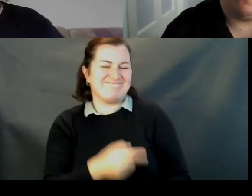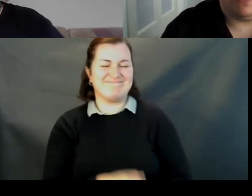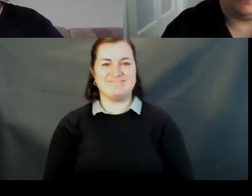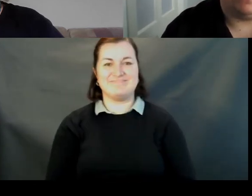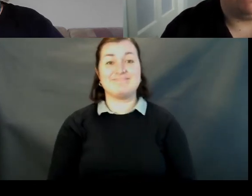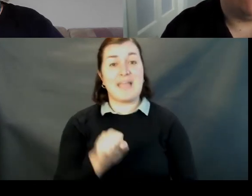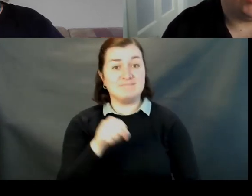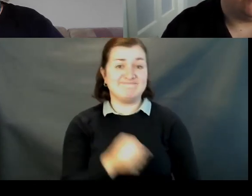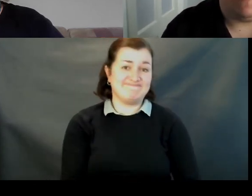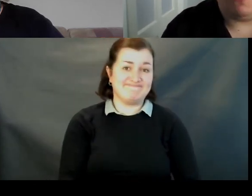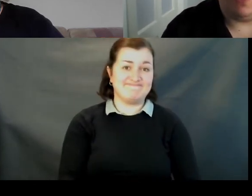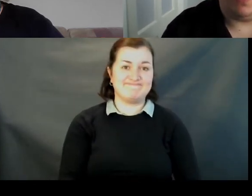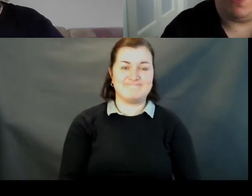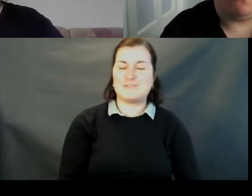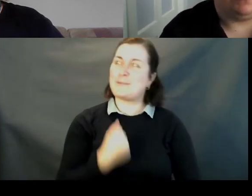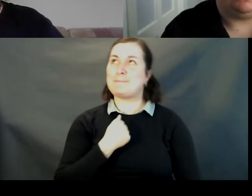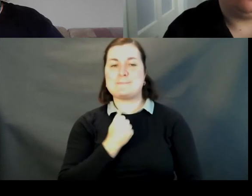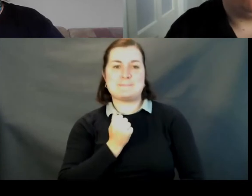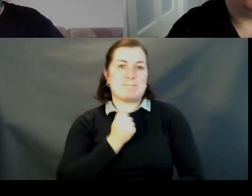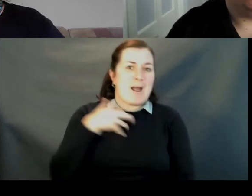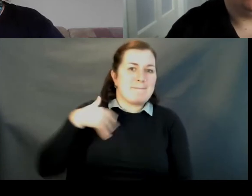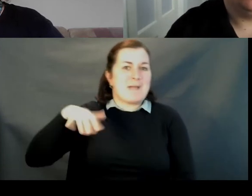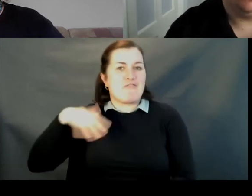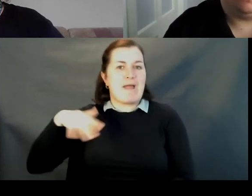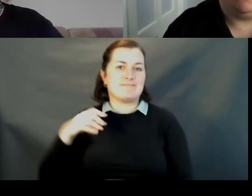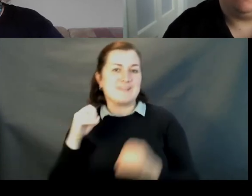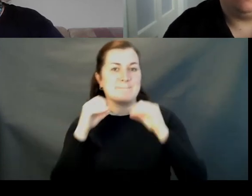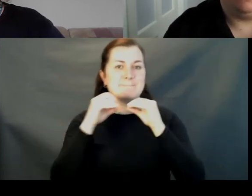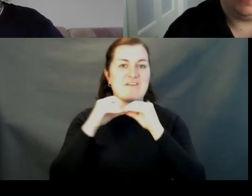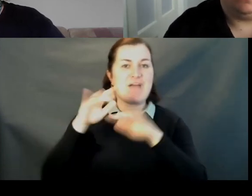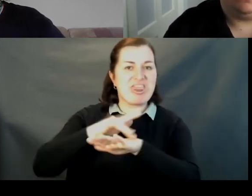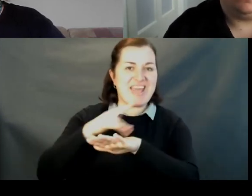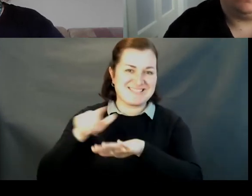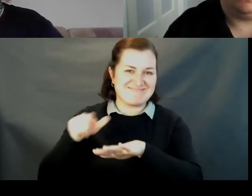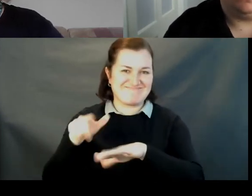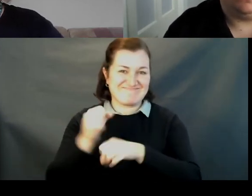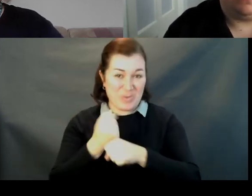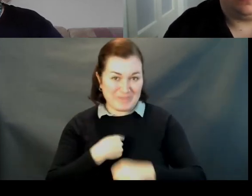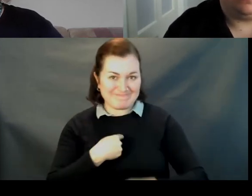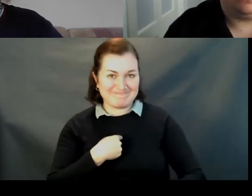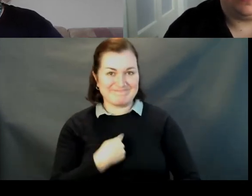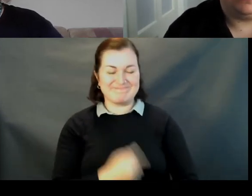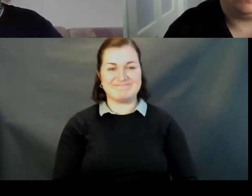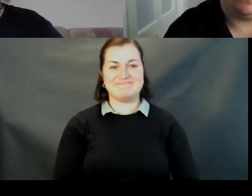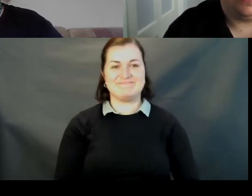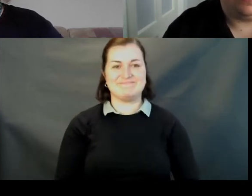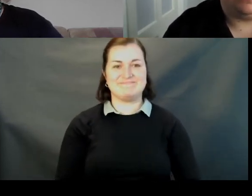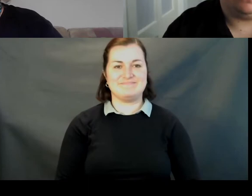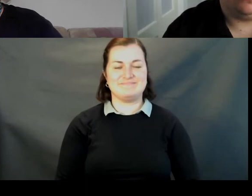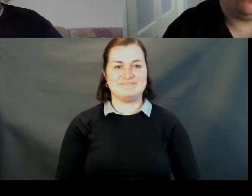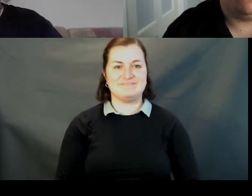Yeah, so that's my sort of background at the Belgrade and what I'm doing. And I think